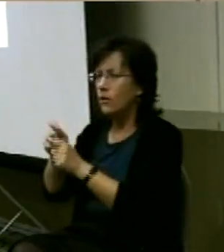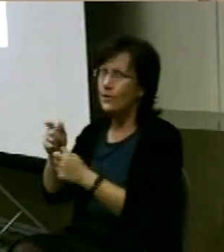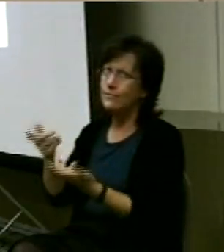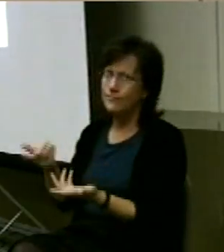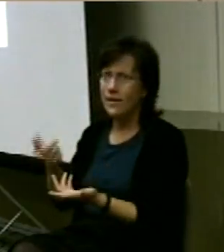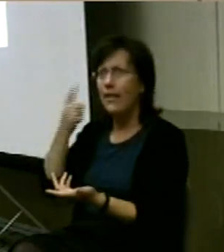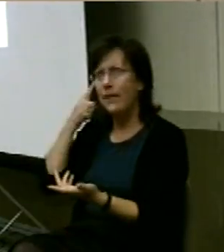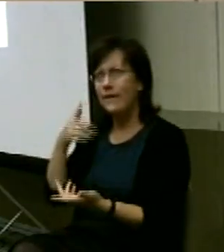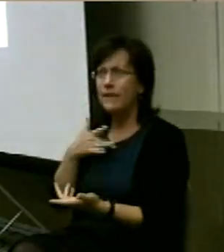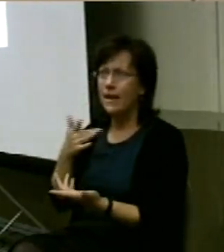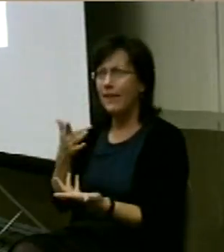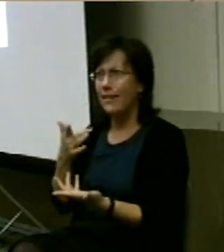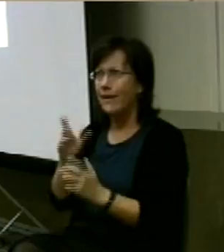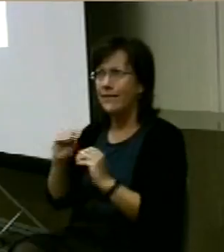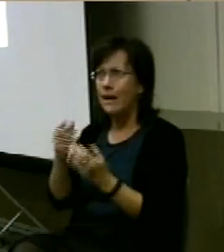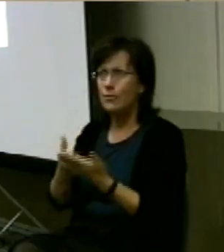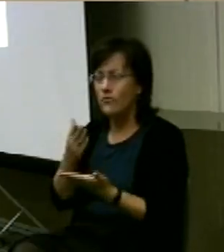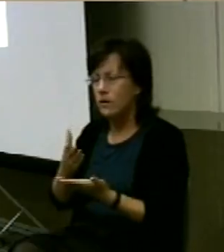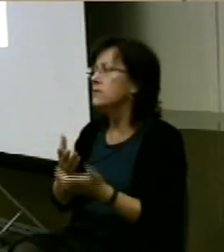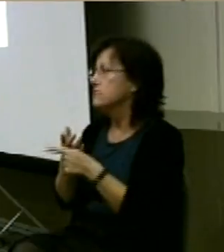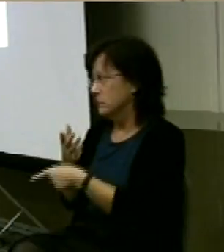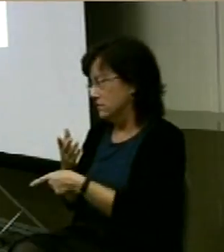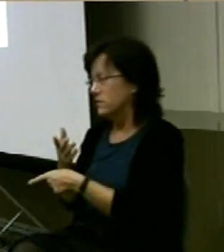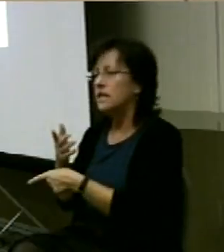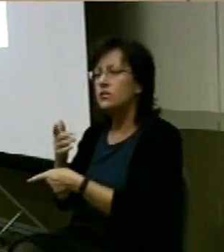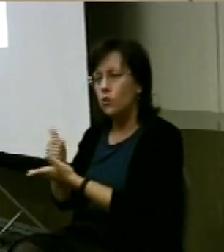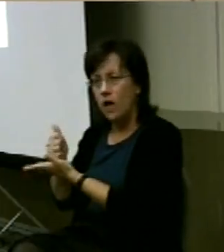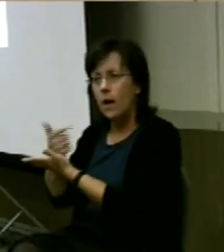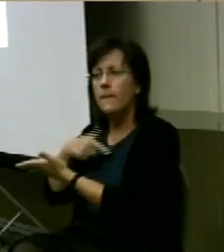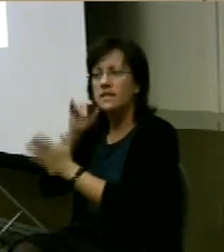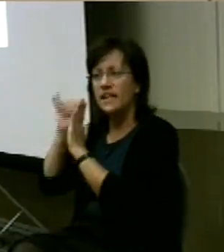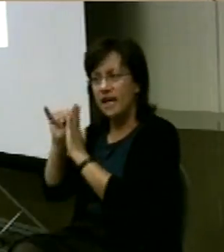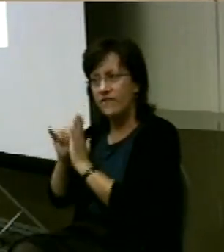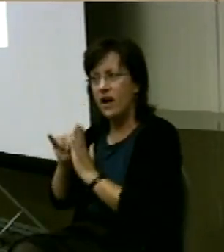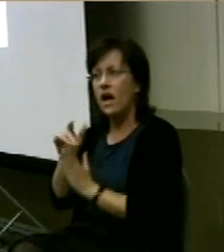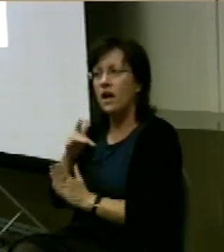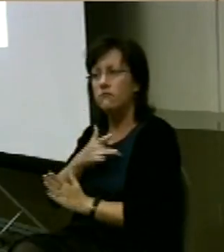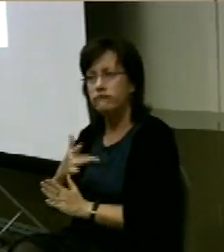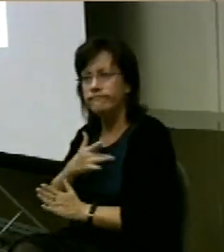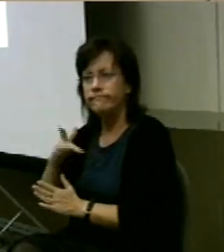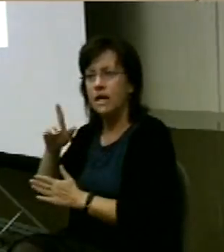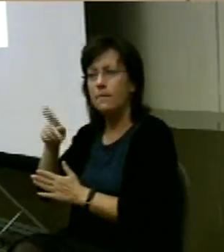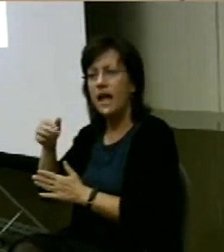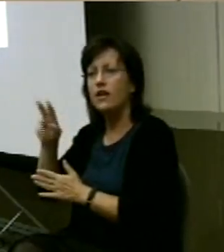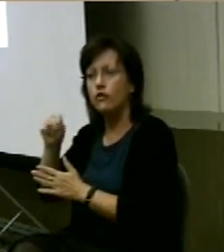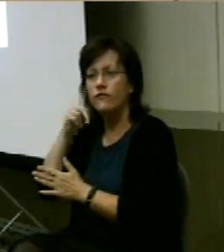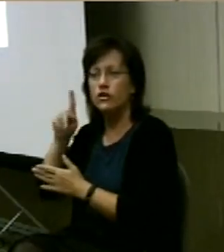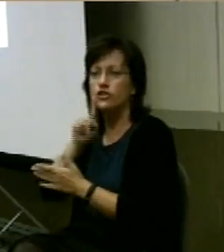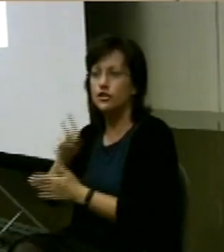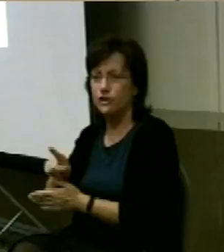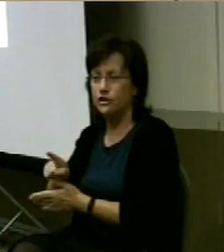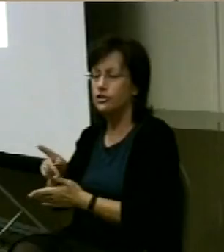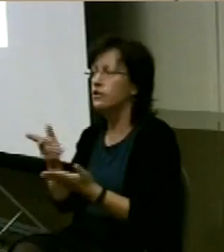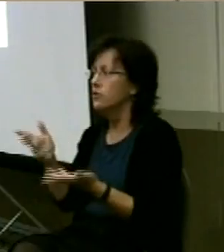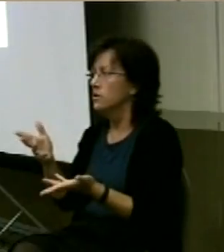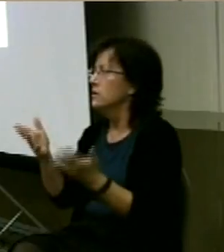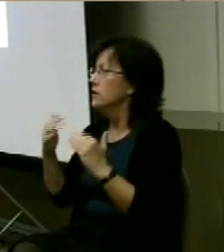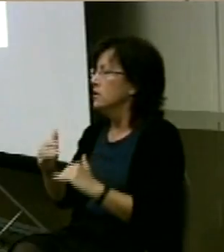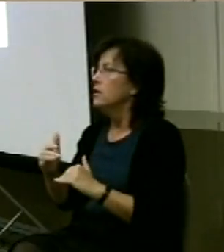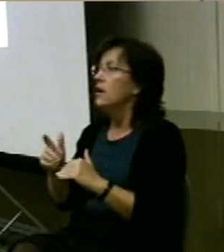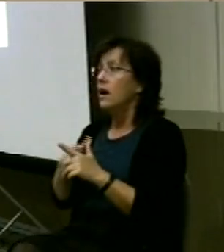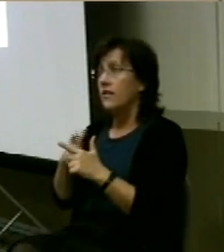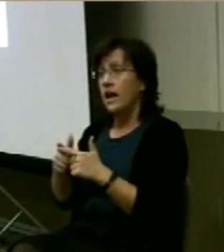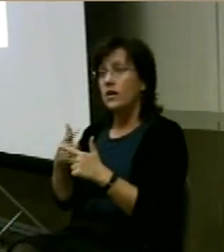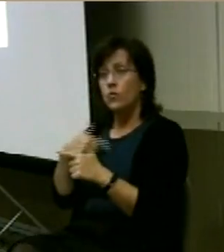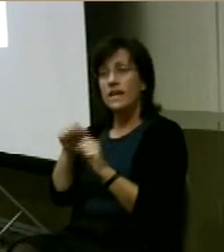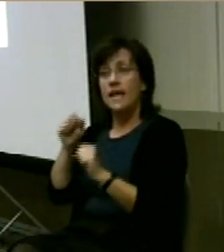the evidence. So that's why that's really important. It'll help us identify those patterns for sure. Once we can identify the pattern, then that helps